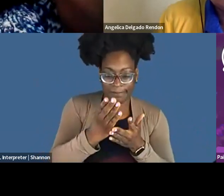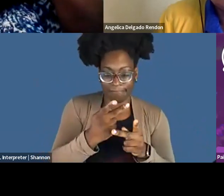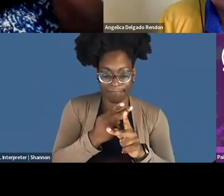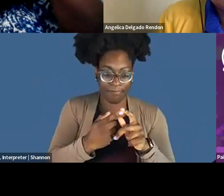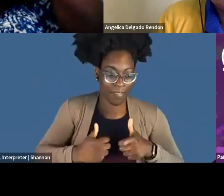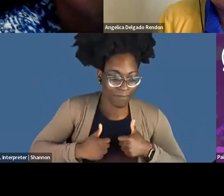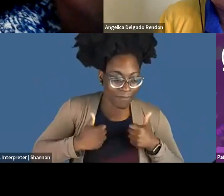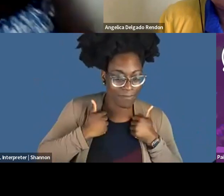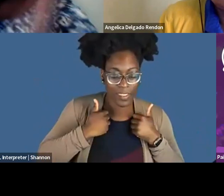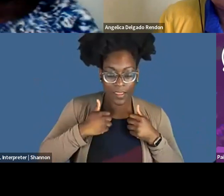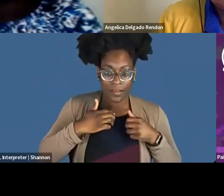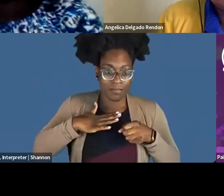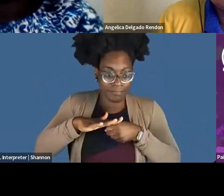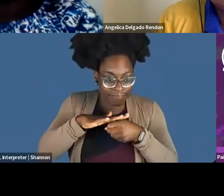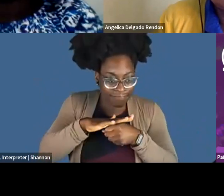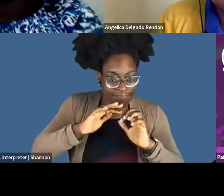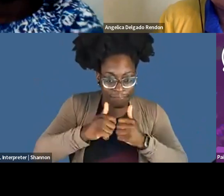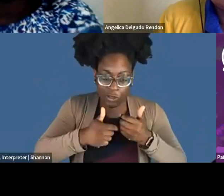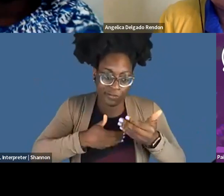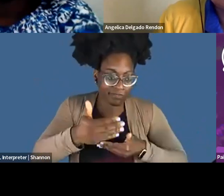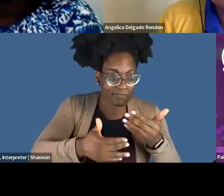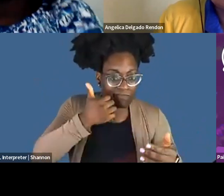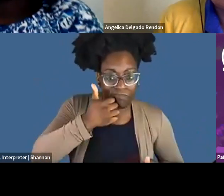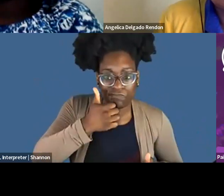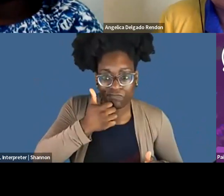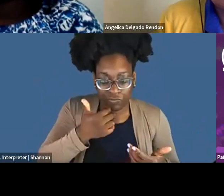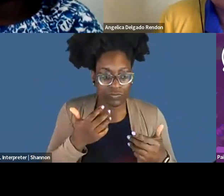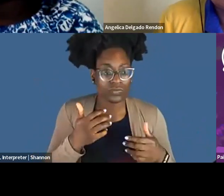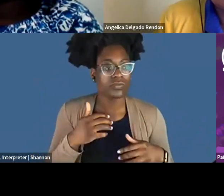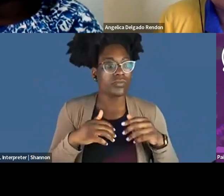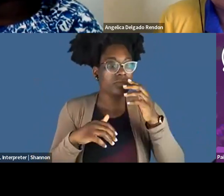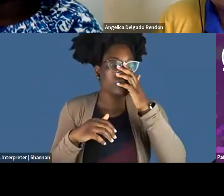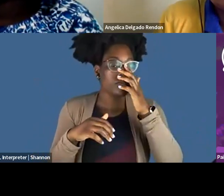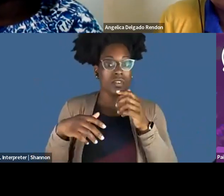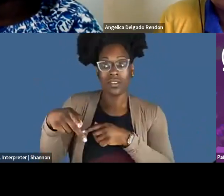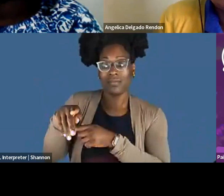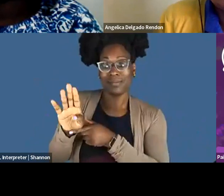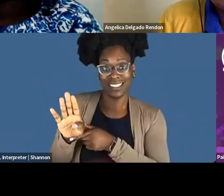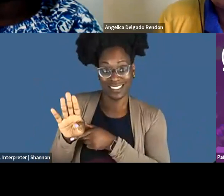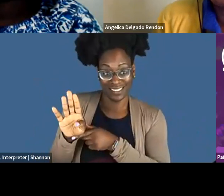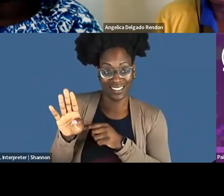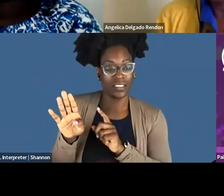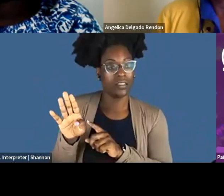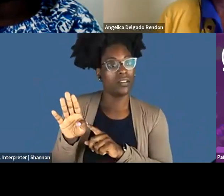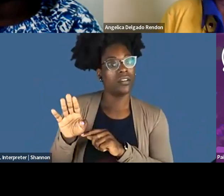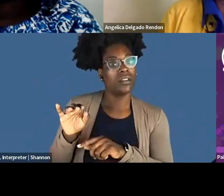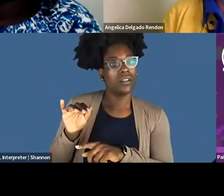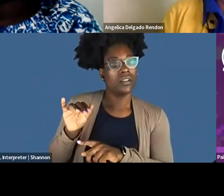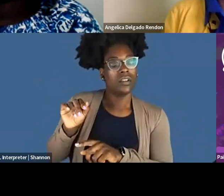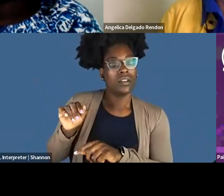and the communities that we are a part of. And participatory budgeting is